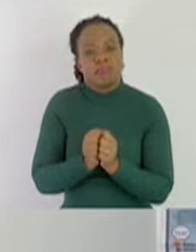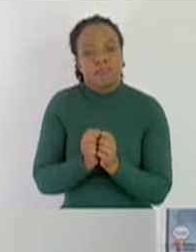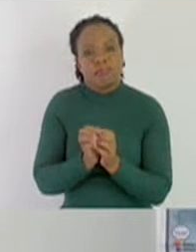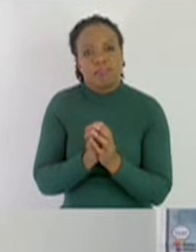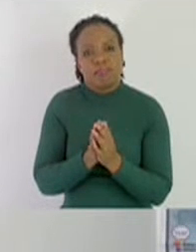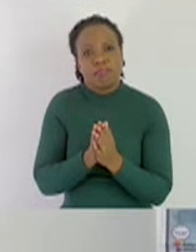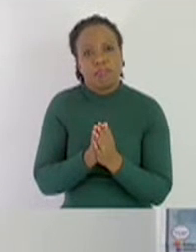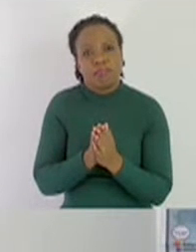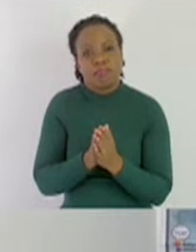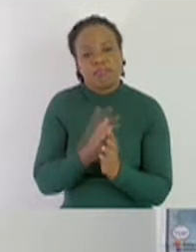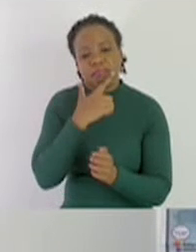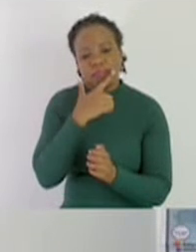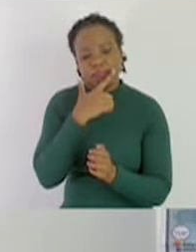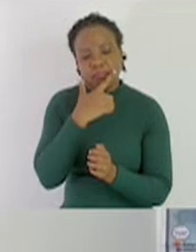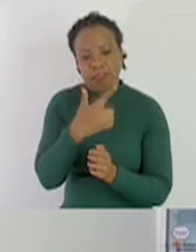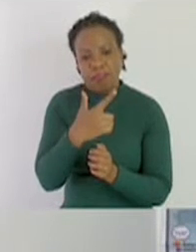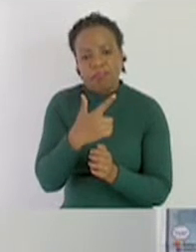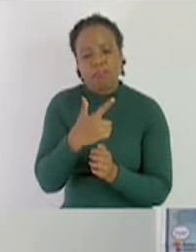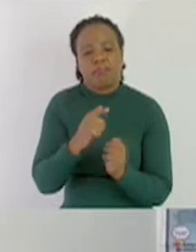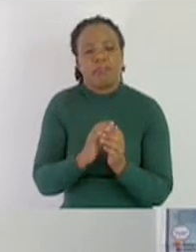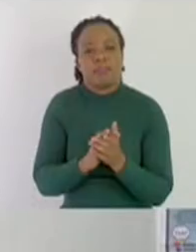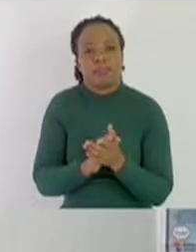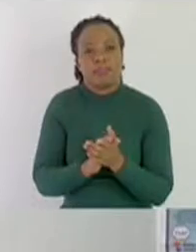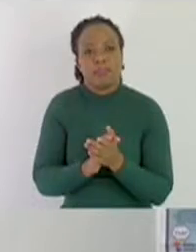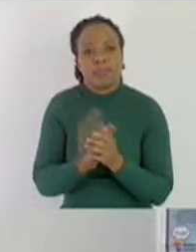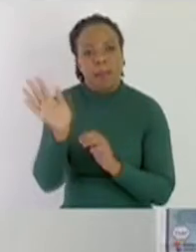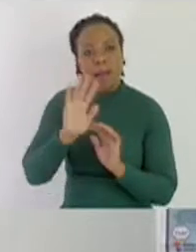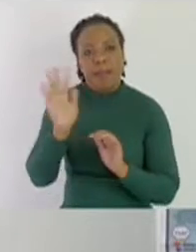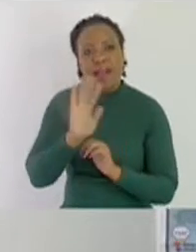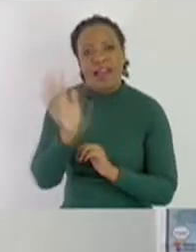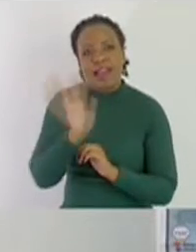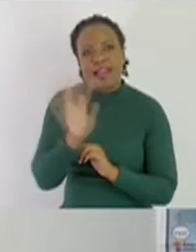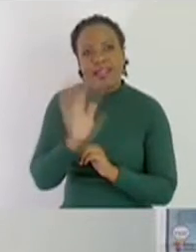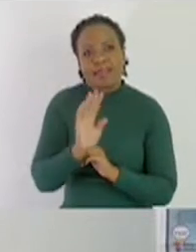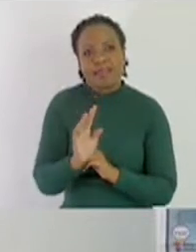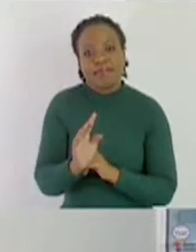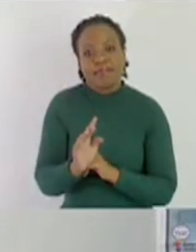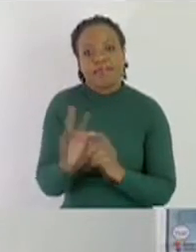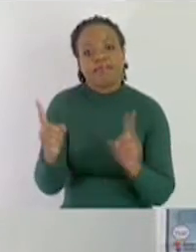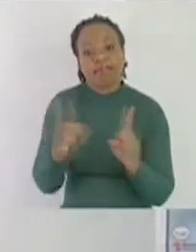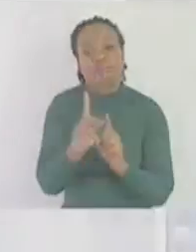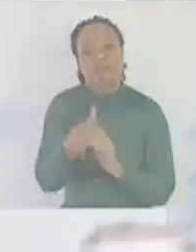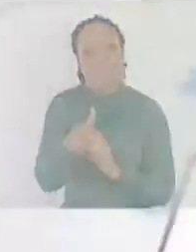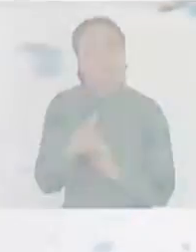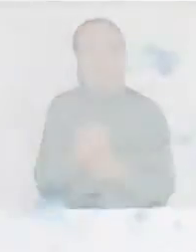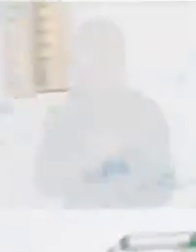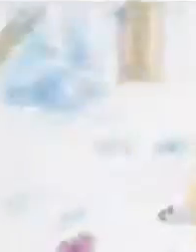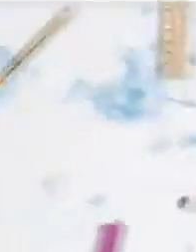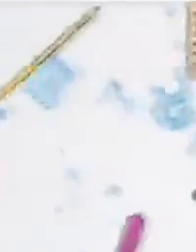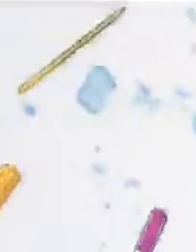virus. Thank you very much for now. Goodbye. See you in the next lesson.